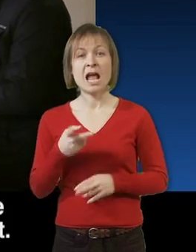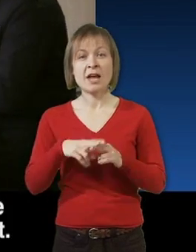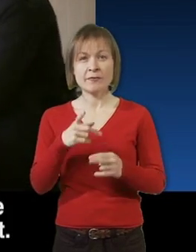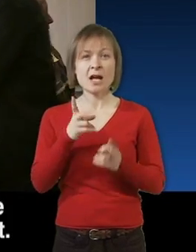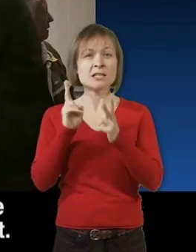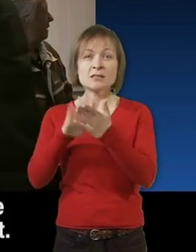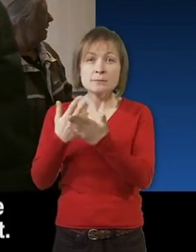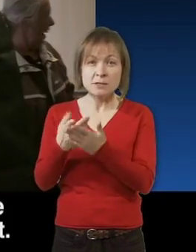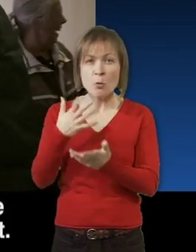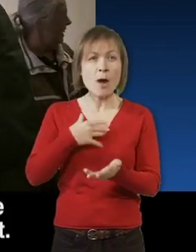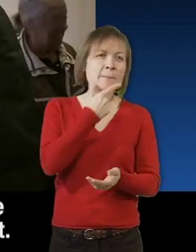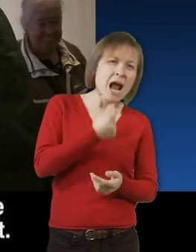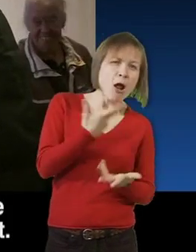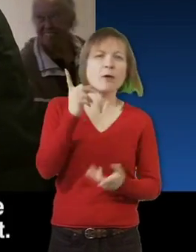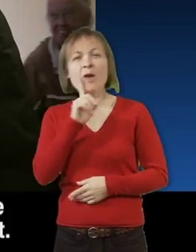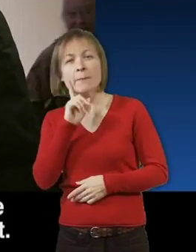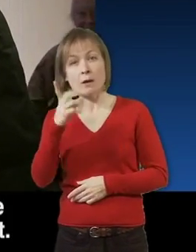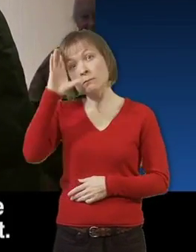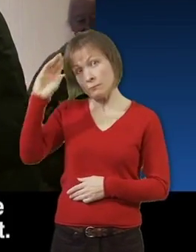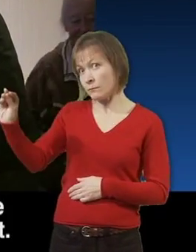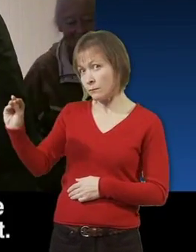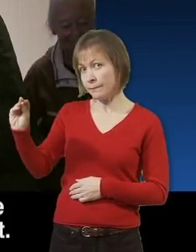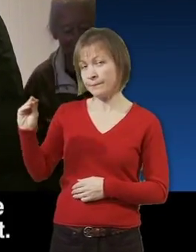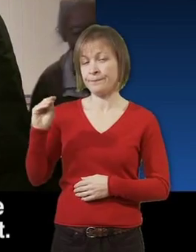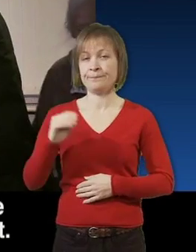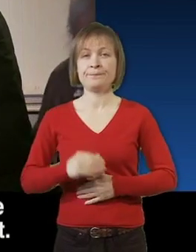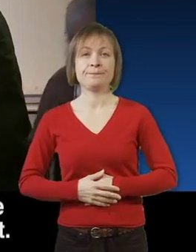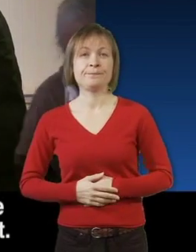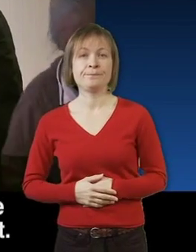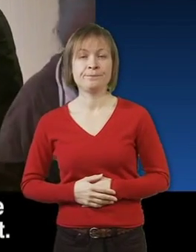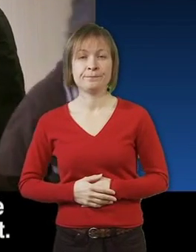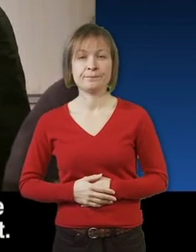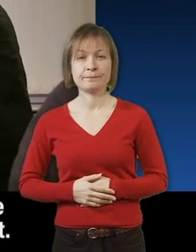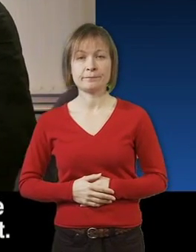If you prefer a male or female interpreter, please ask for that.